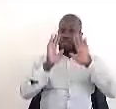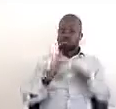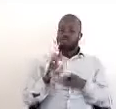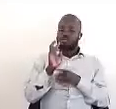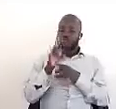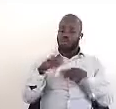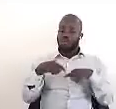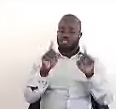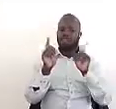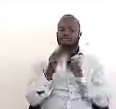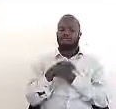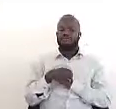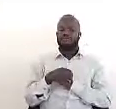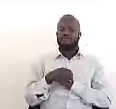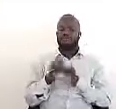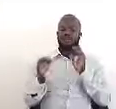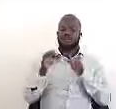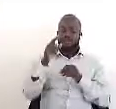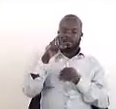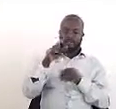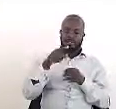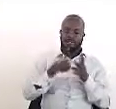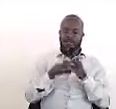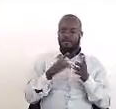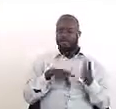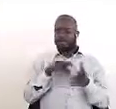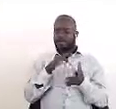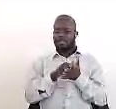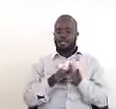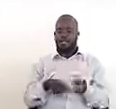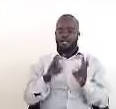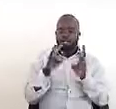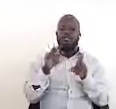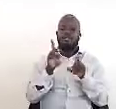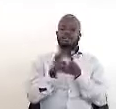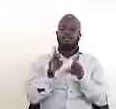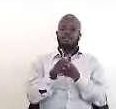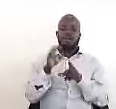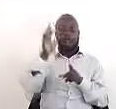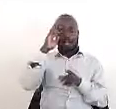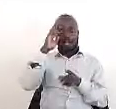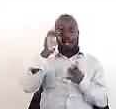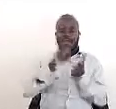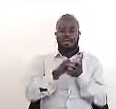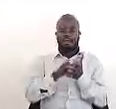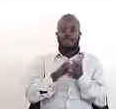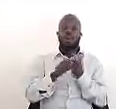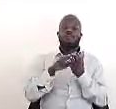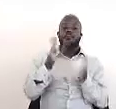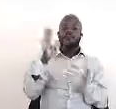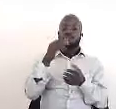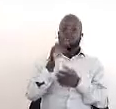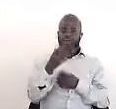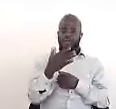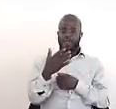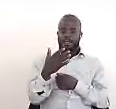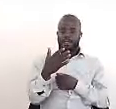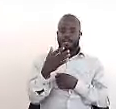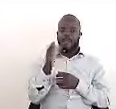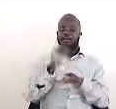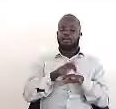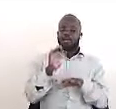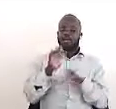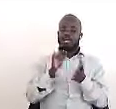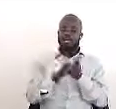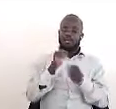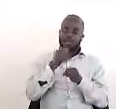really important to check yourself if you start to feel that way, and to realize that most of